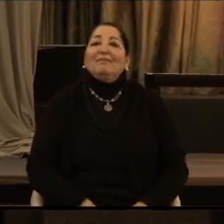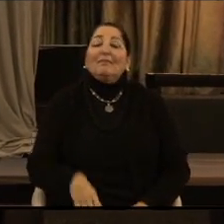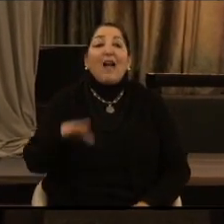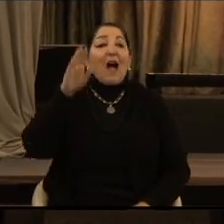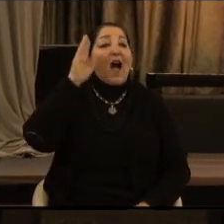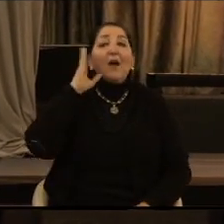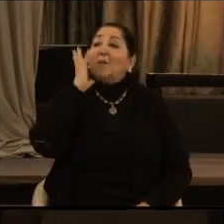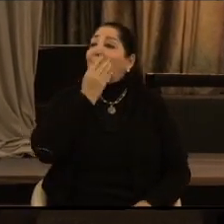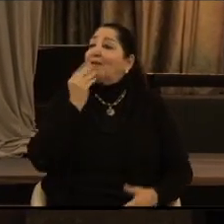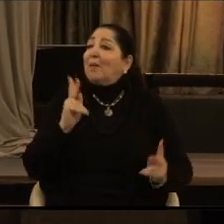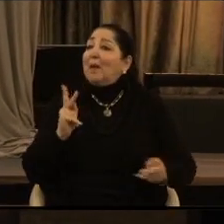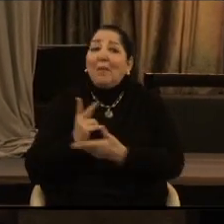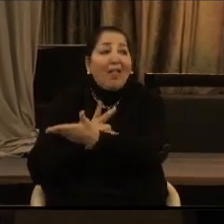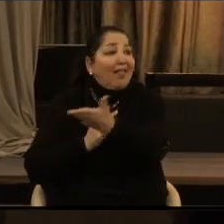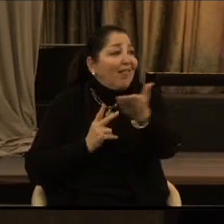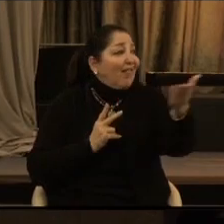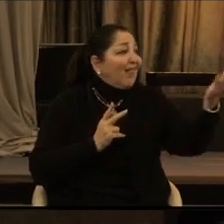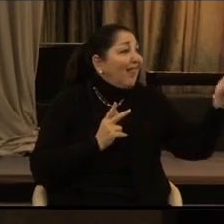hi, beautiful people.